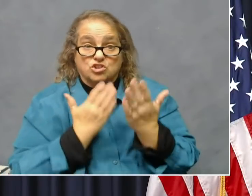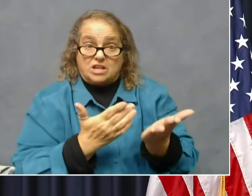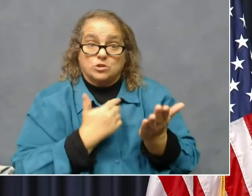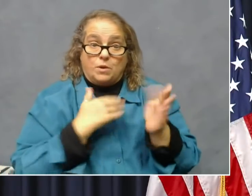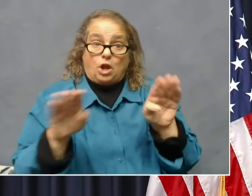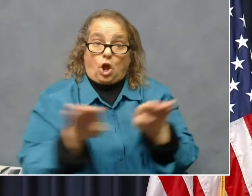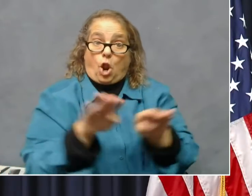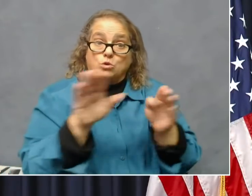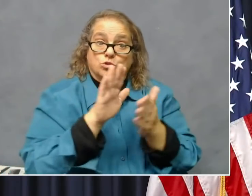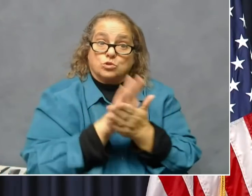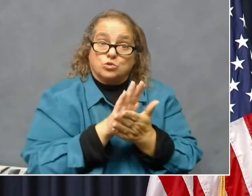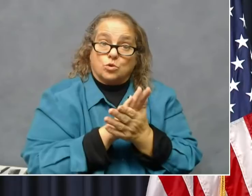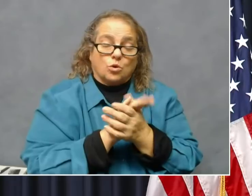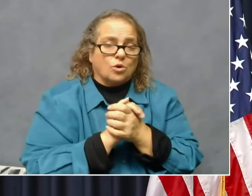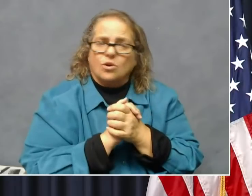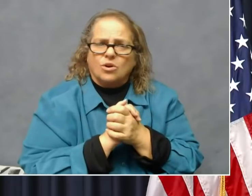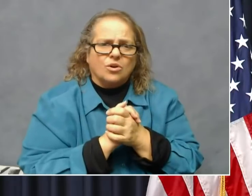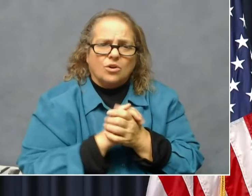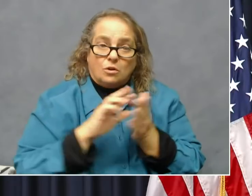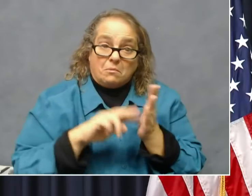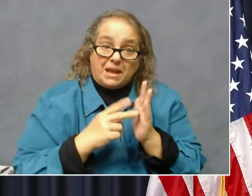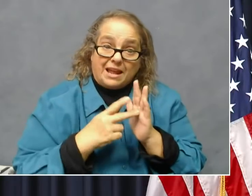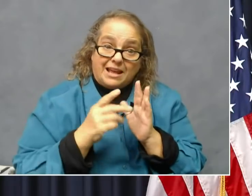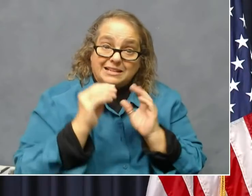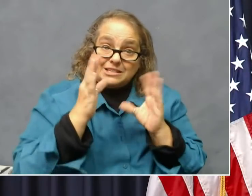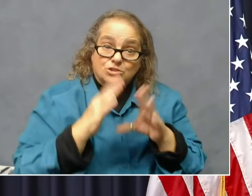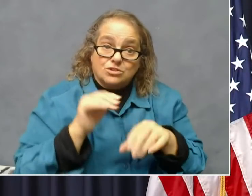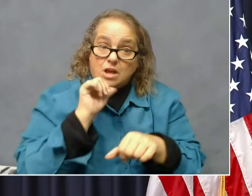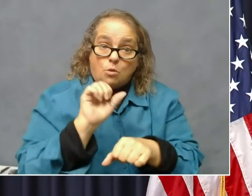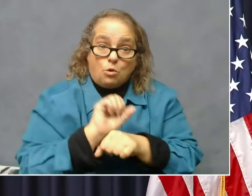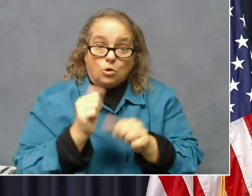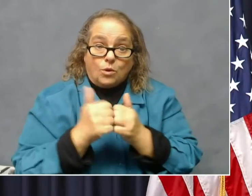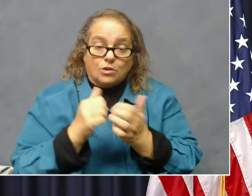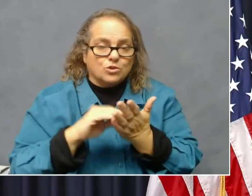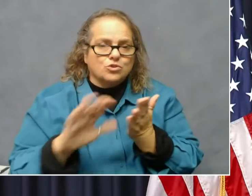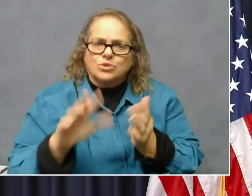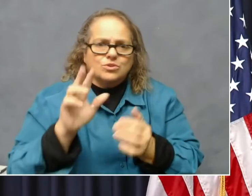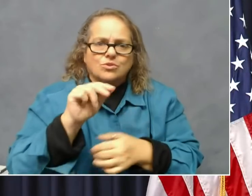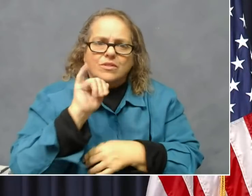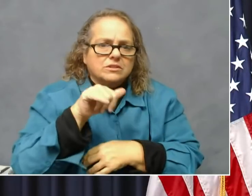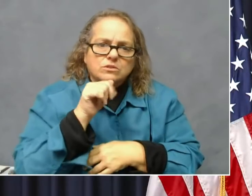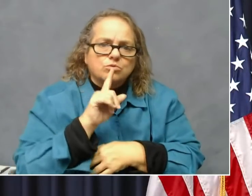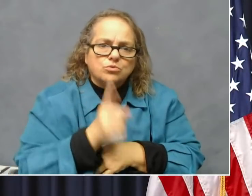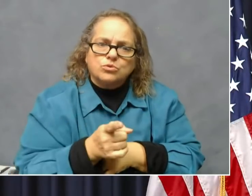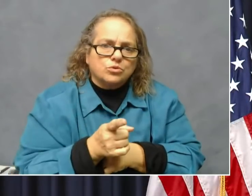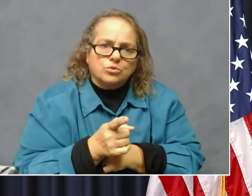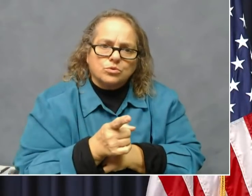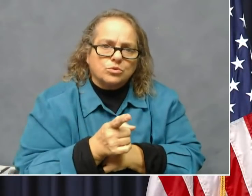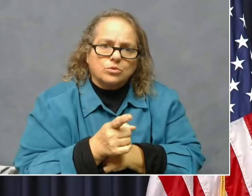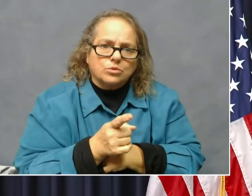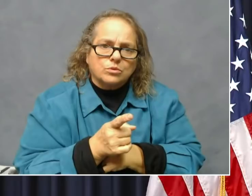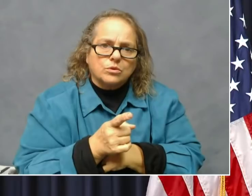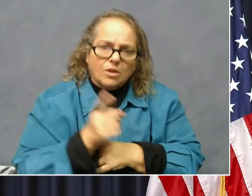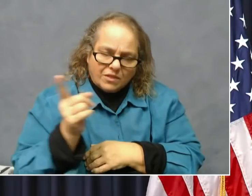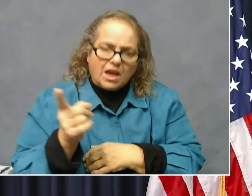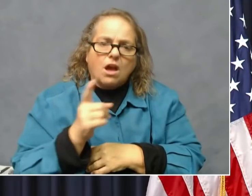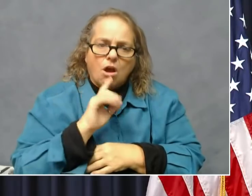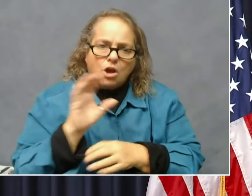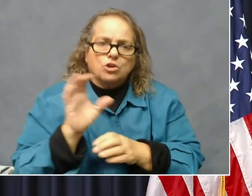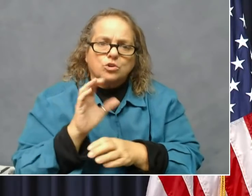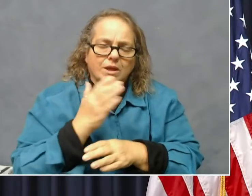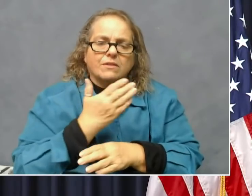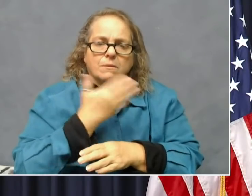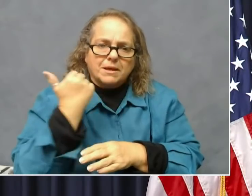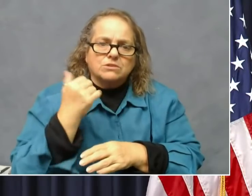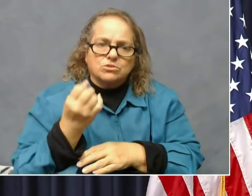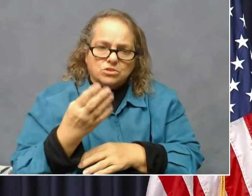educators aren't working with students to provide the best experience possible. And they are doing a heck of a job. And the second